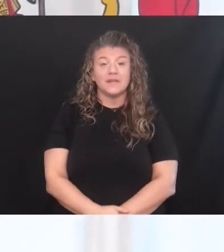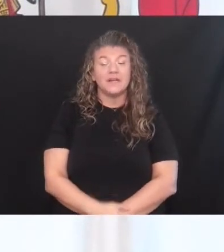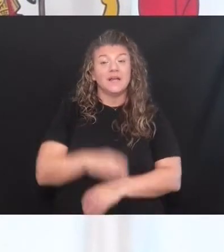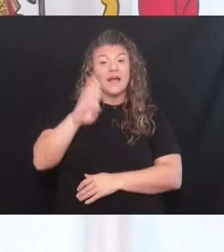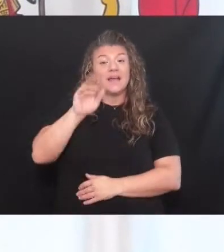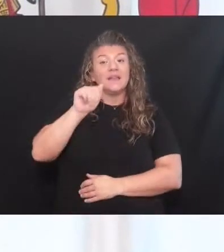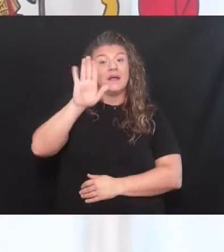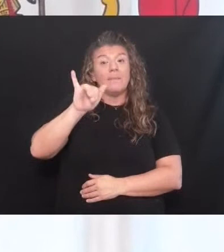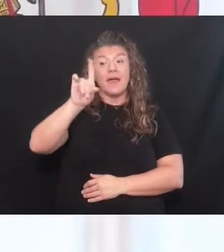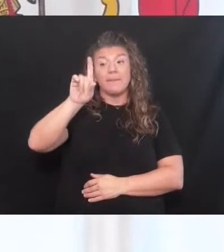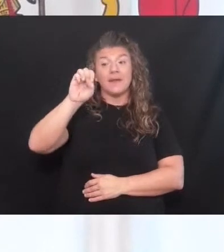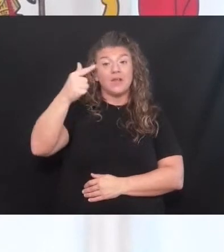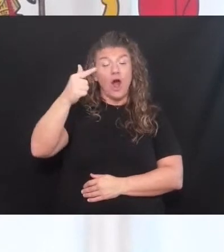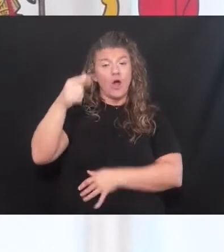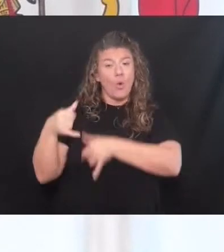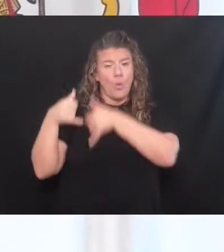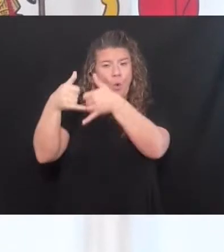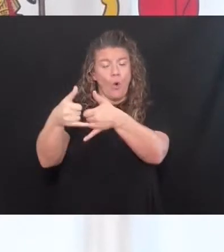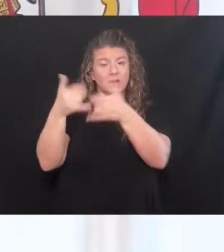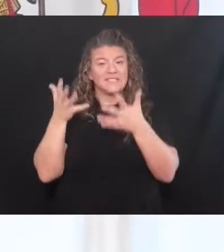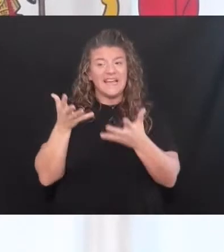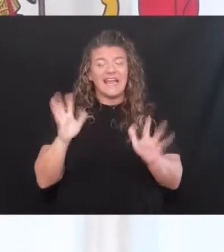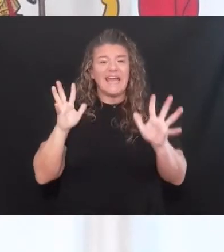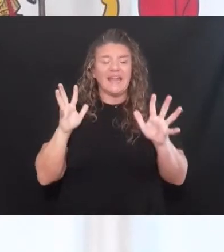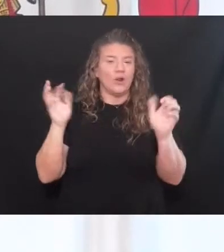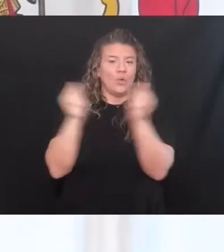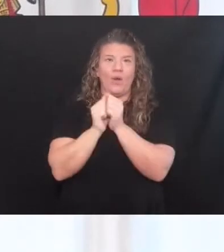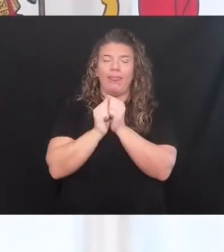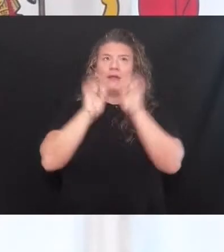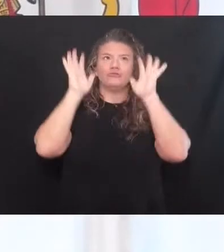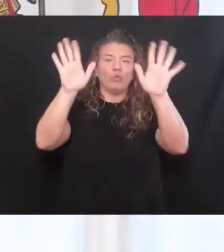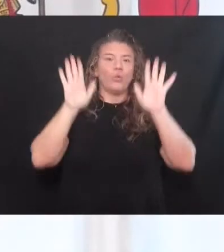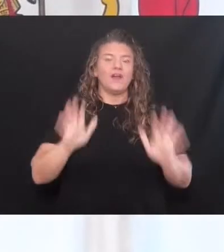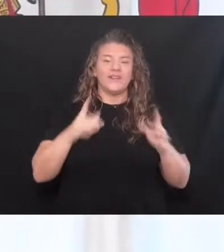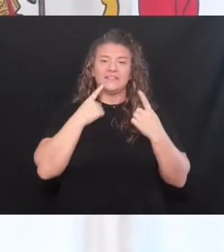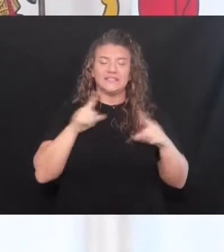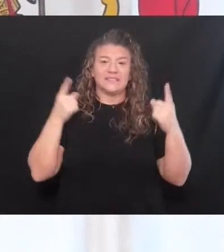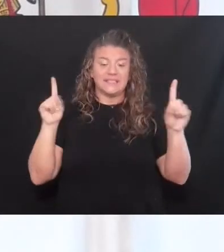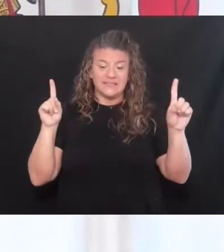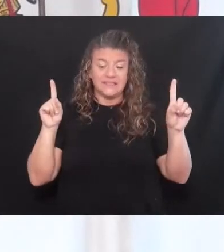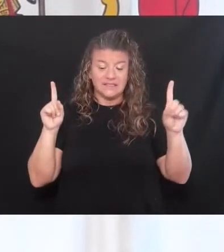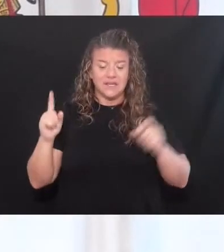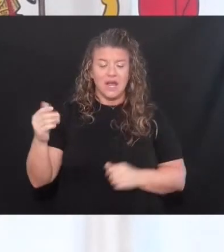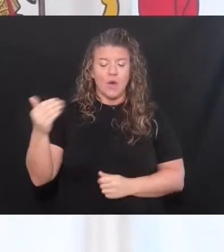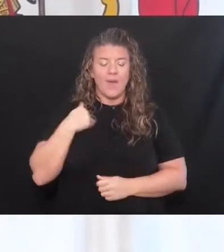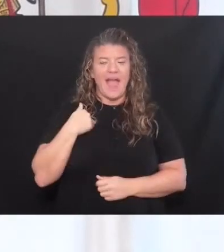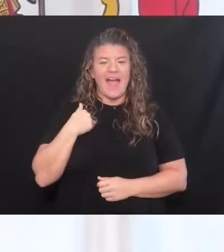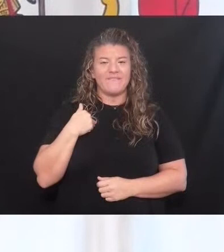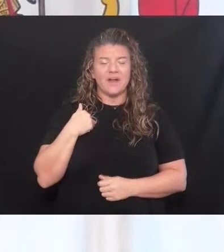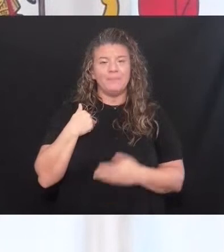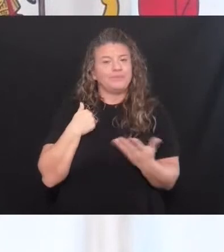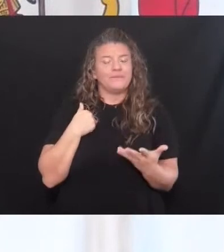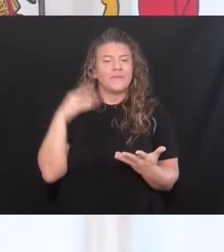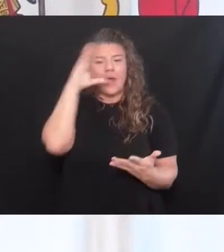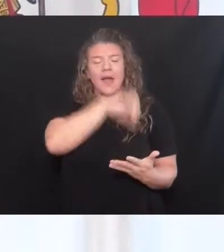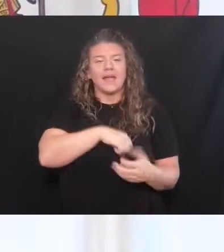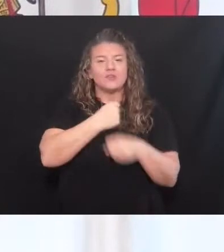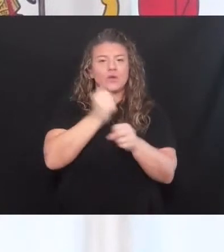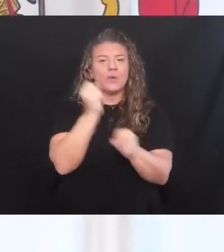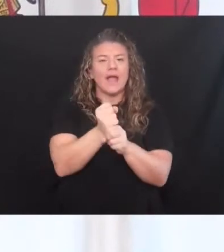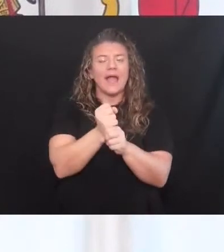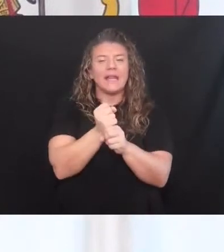dog sweepstakes ended with terrific success. You know, we have we created a